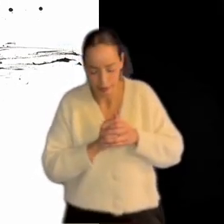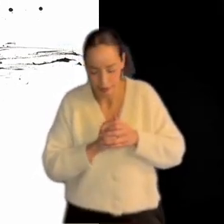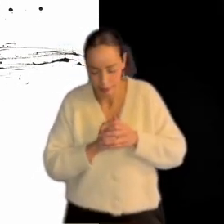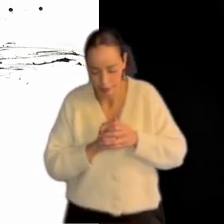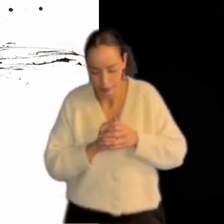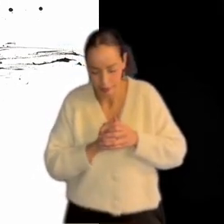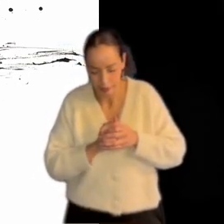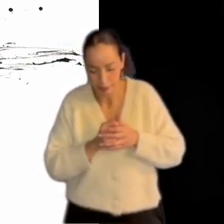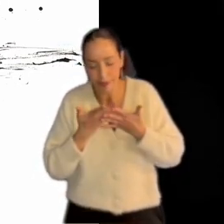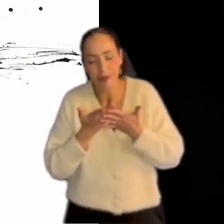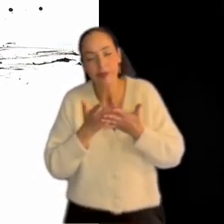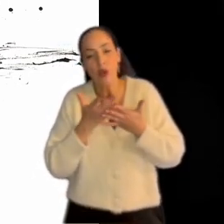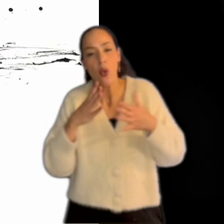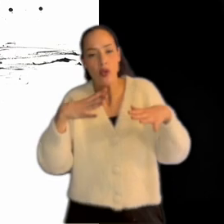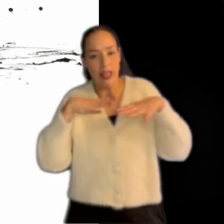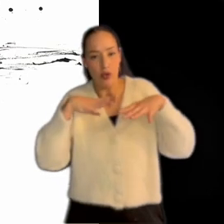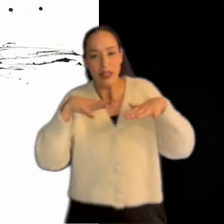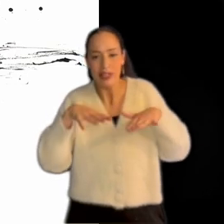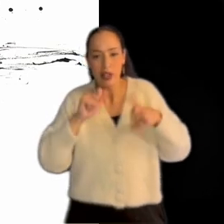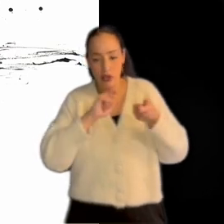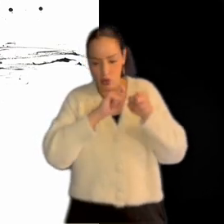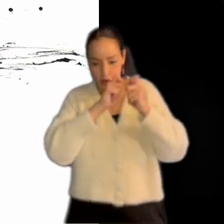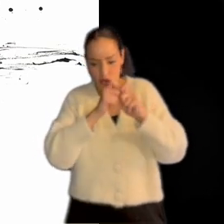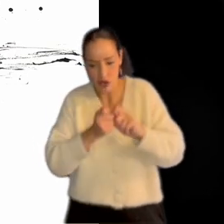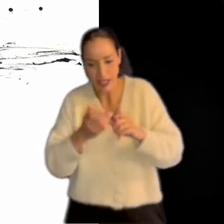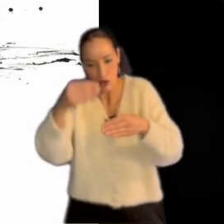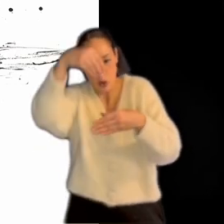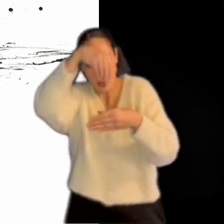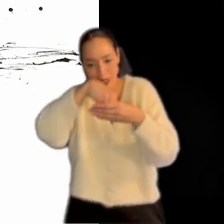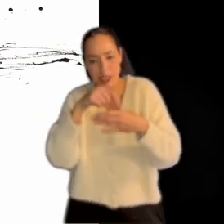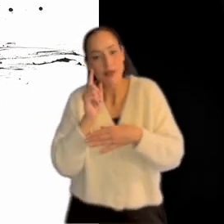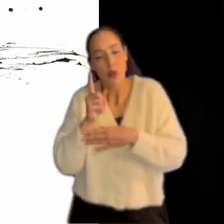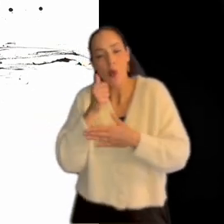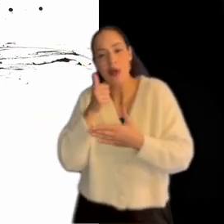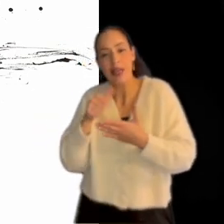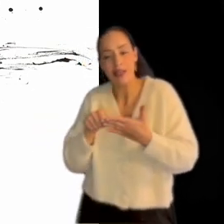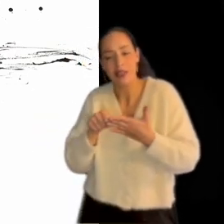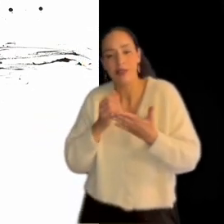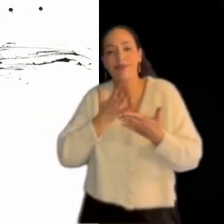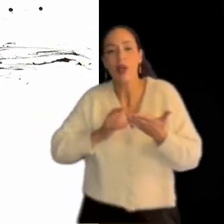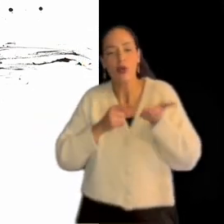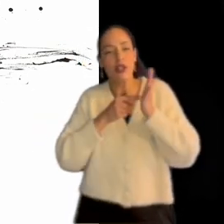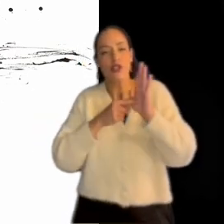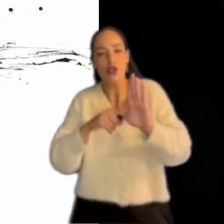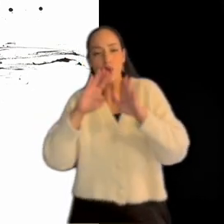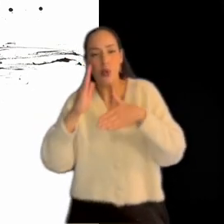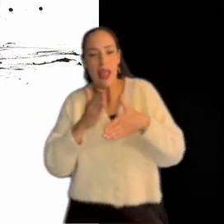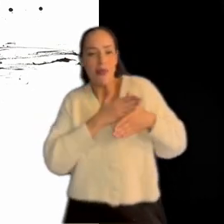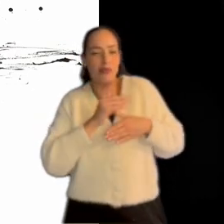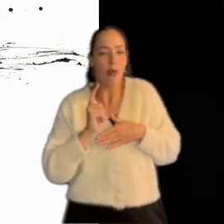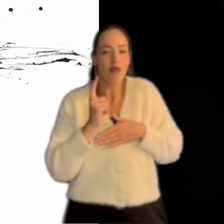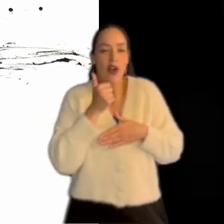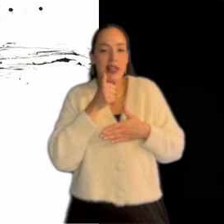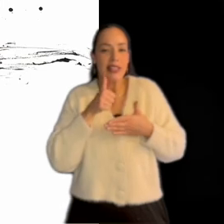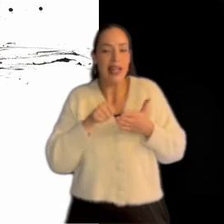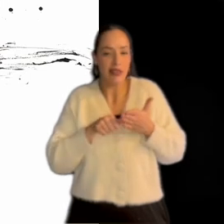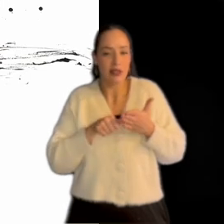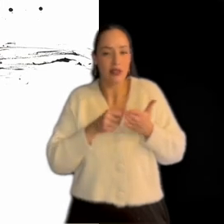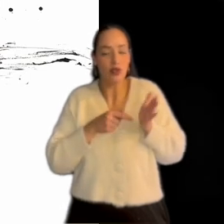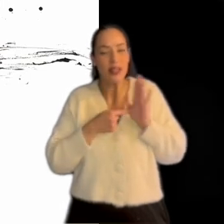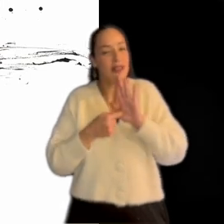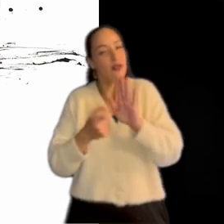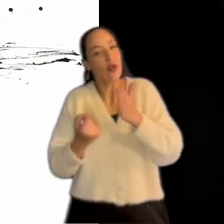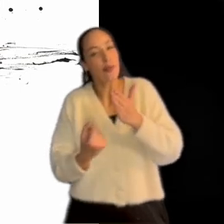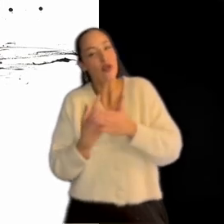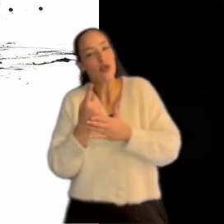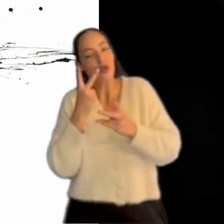already begun. However, I wanted to share their original letter to give you the opportunity to reflect on its approach, the language which it